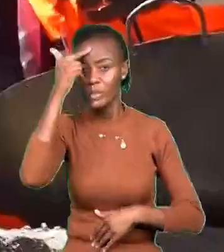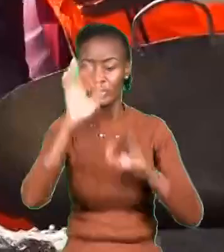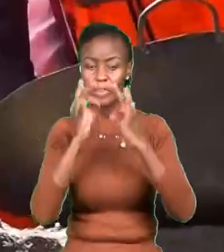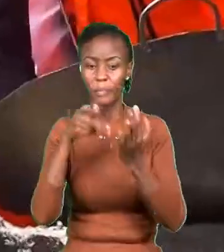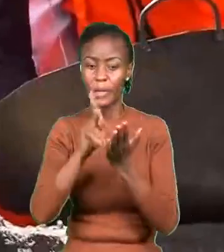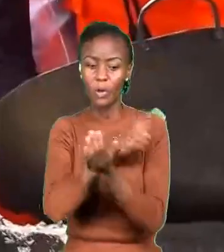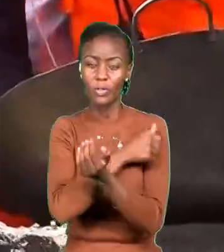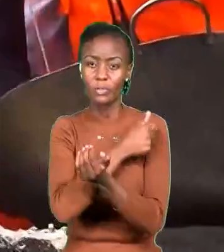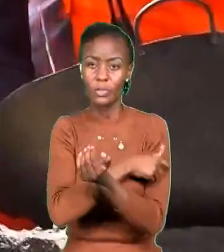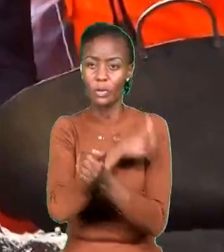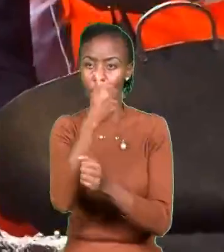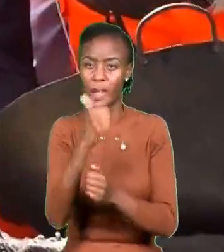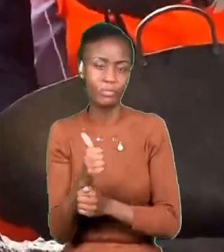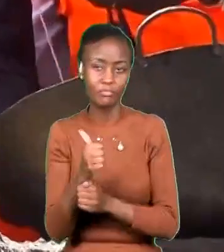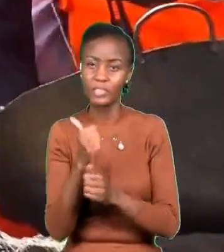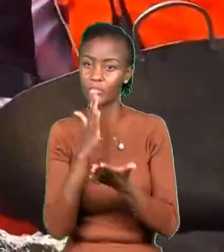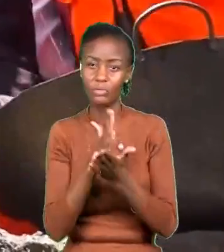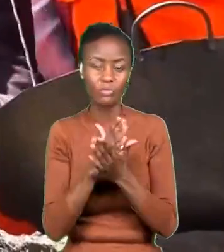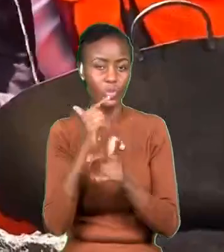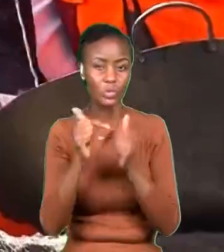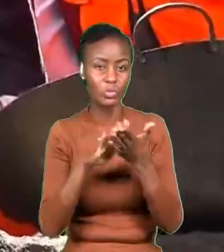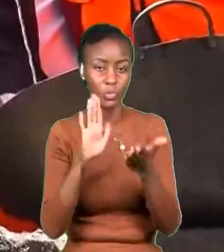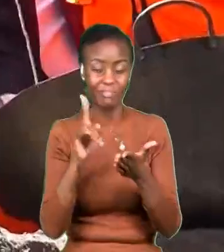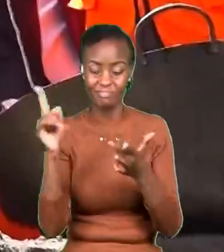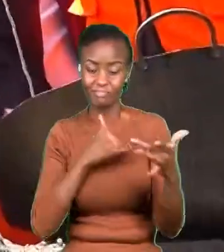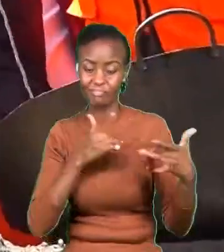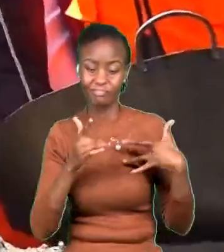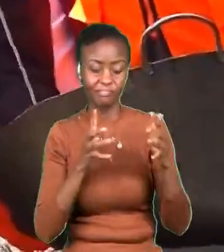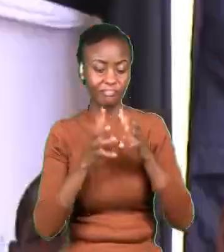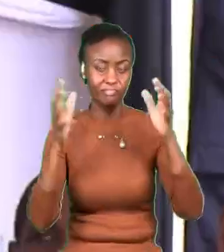the rise, and this is a call for concern.